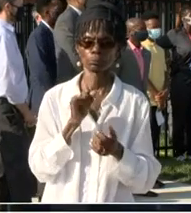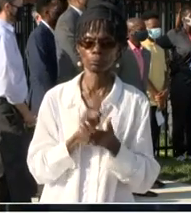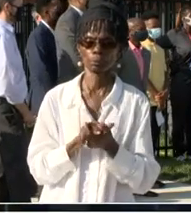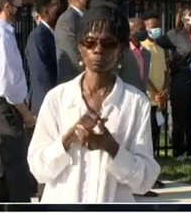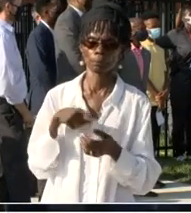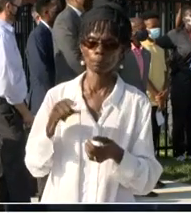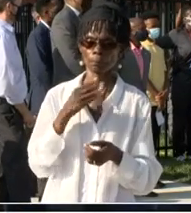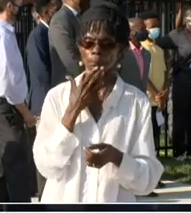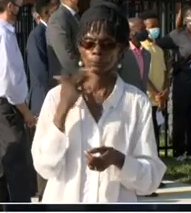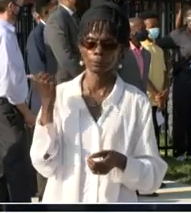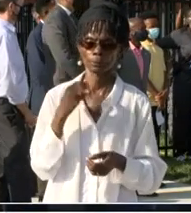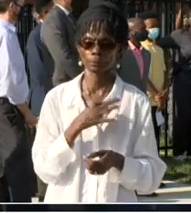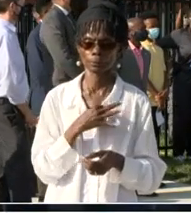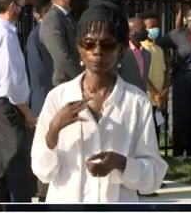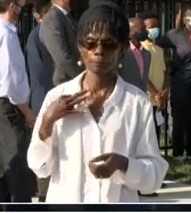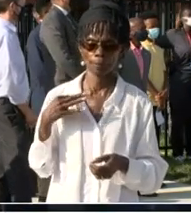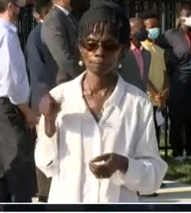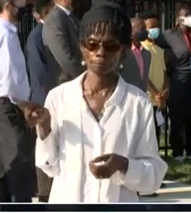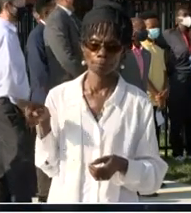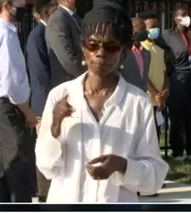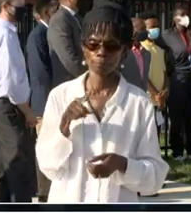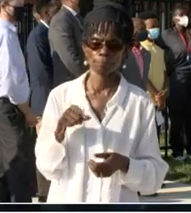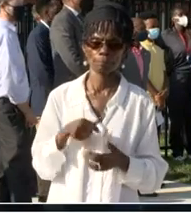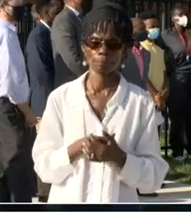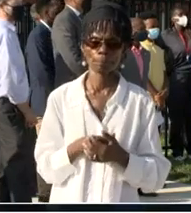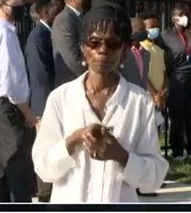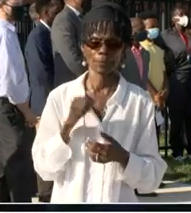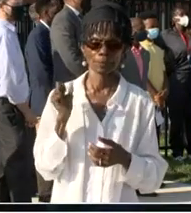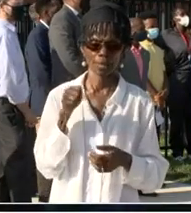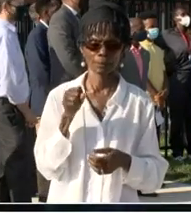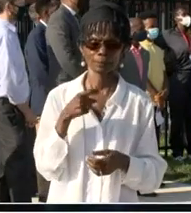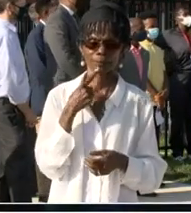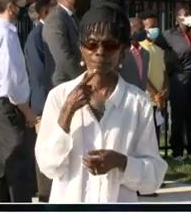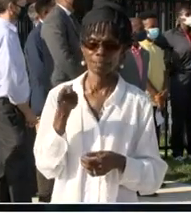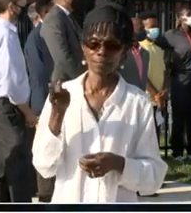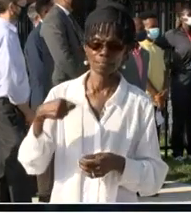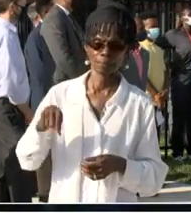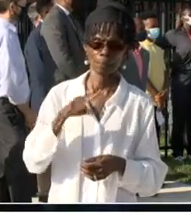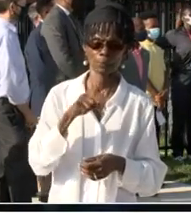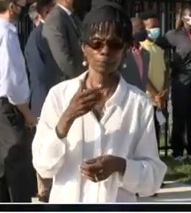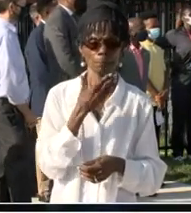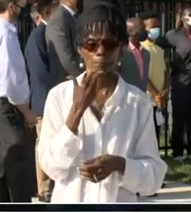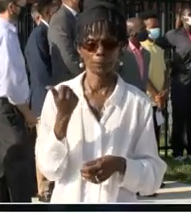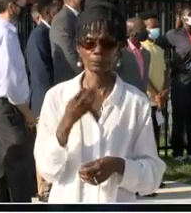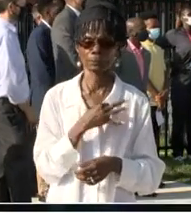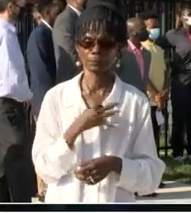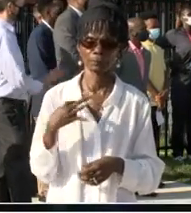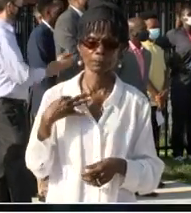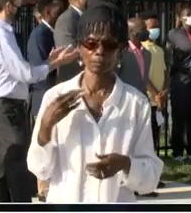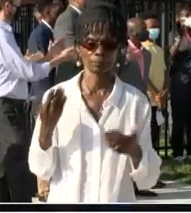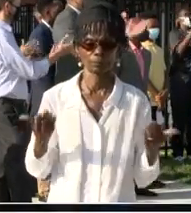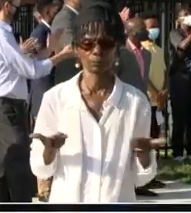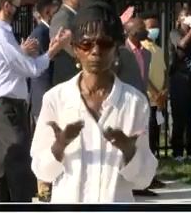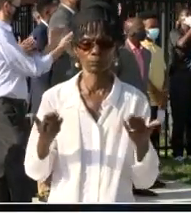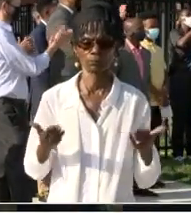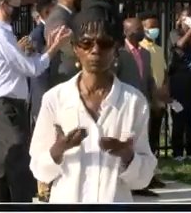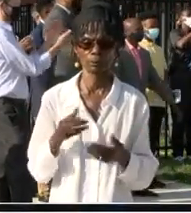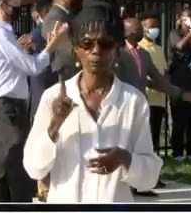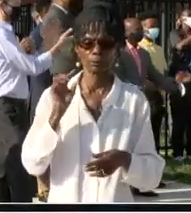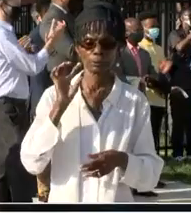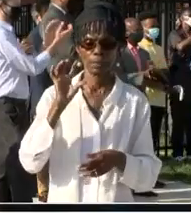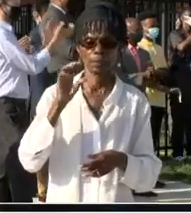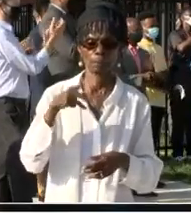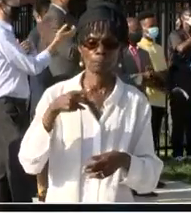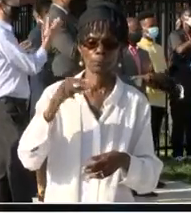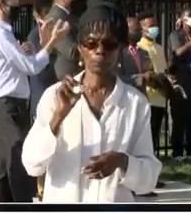staff. And I can say without hesitation that that's what we have at District of Columbia's Public Schools. So let's hear it